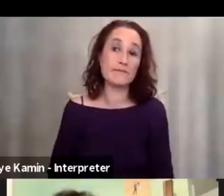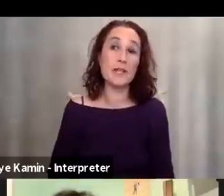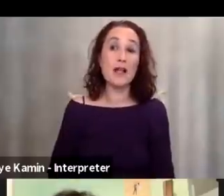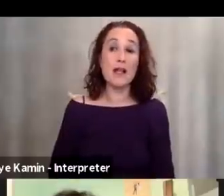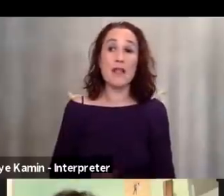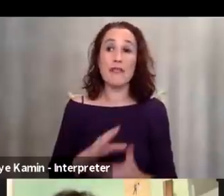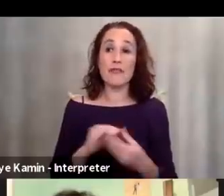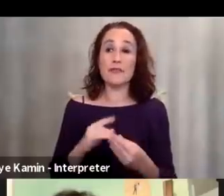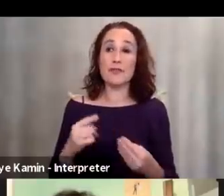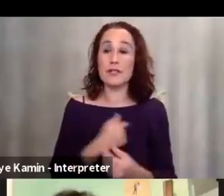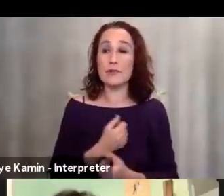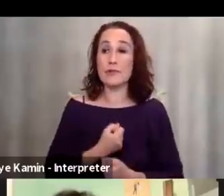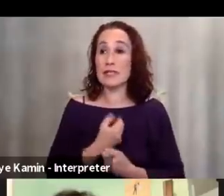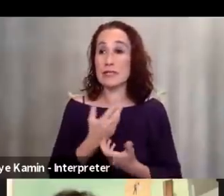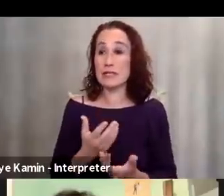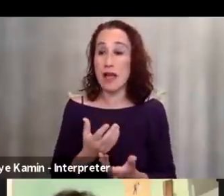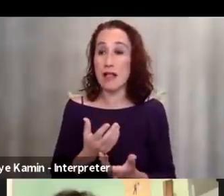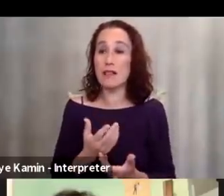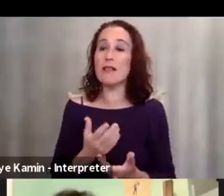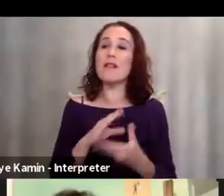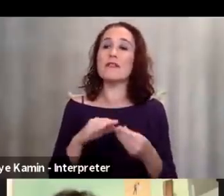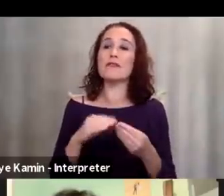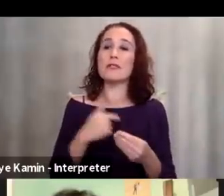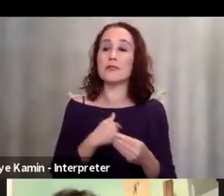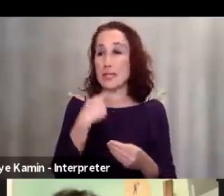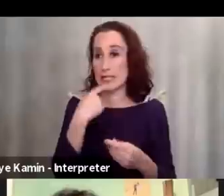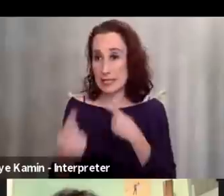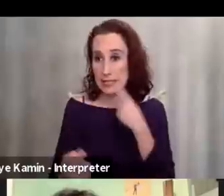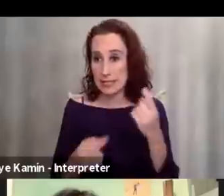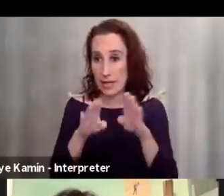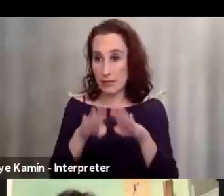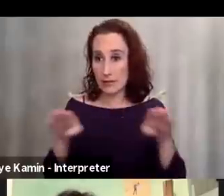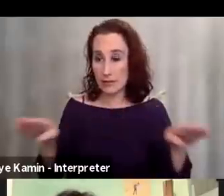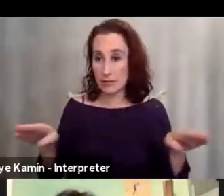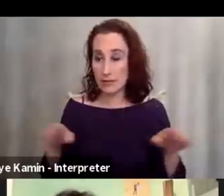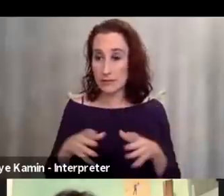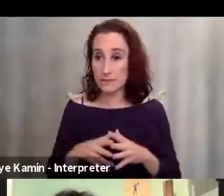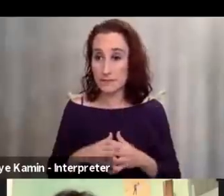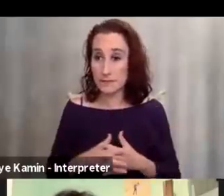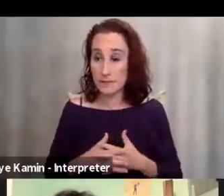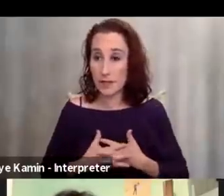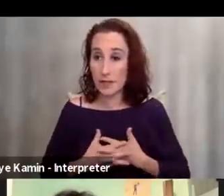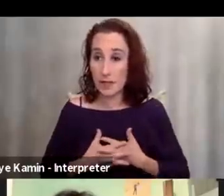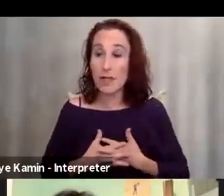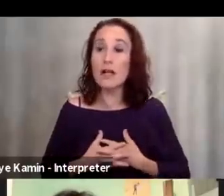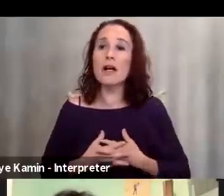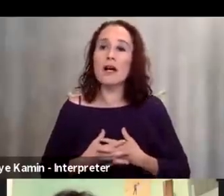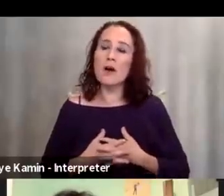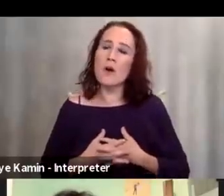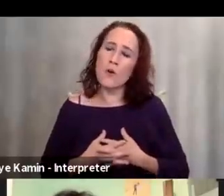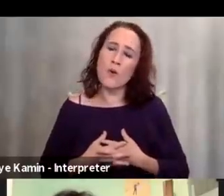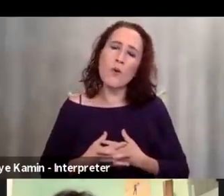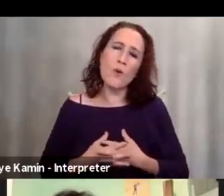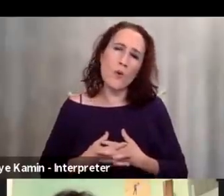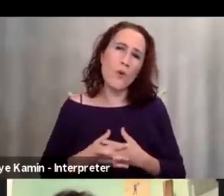we tell, and particularly the stories we tell children, is something that should be like